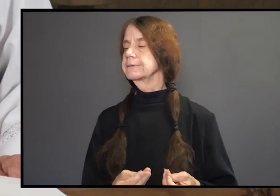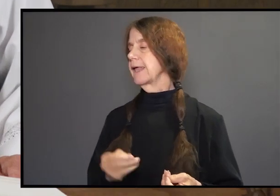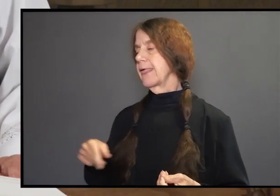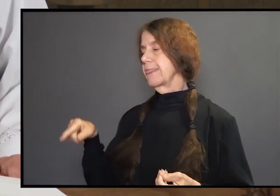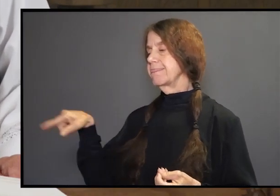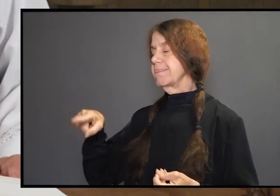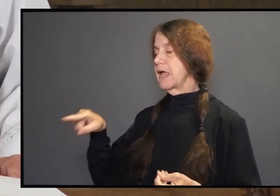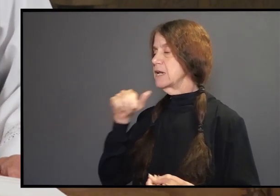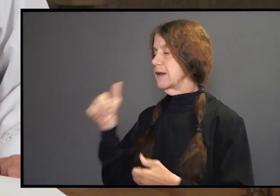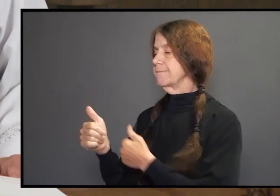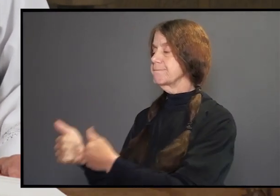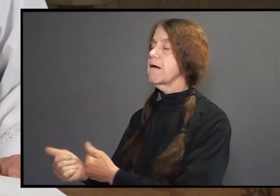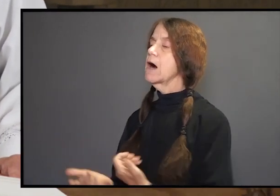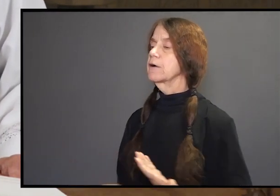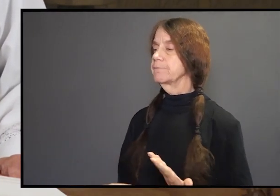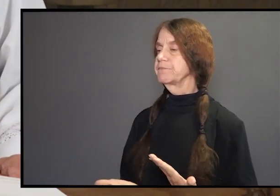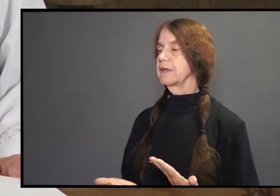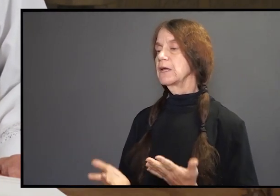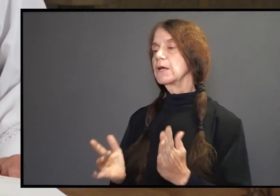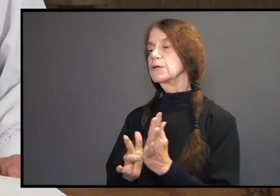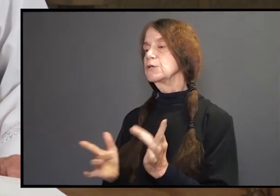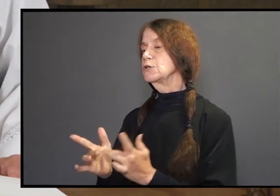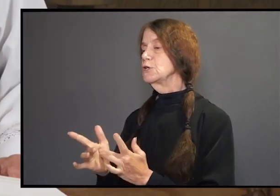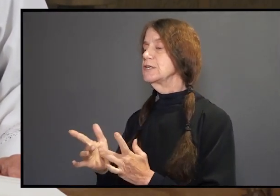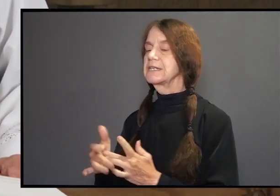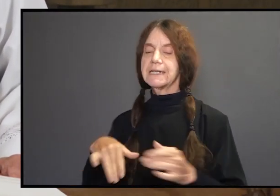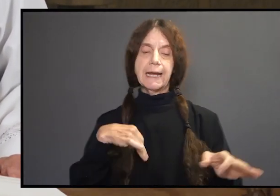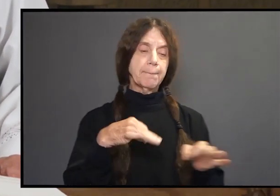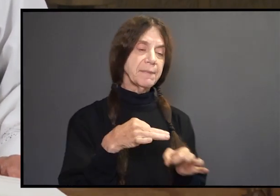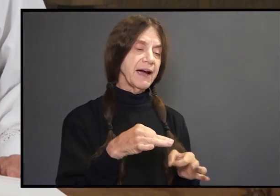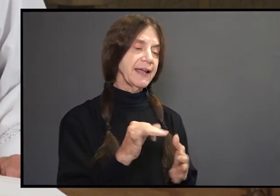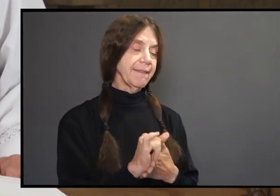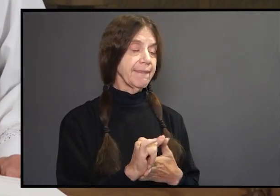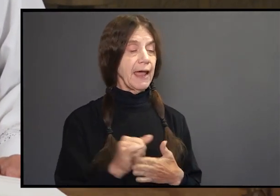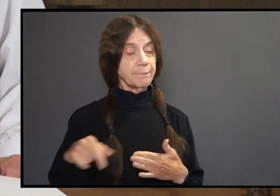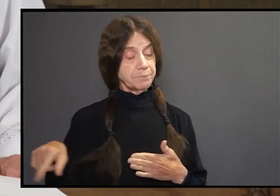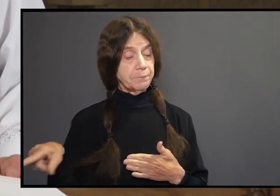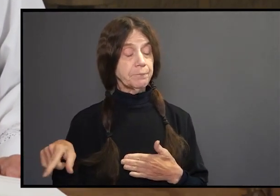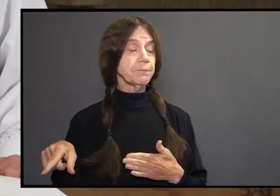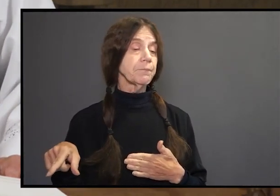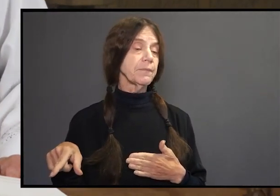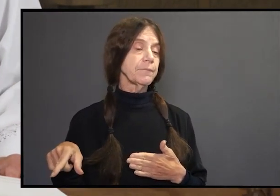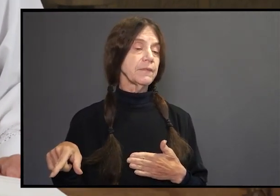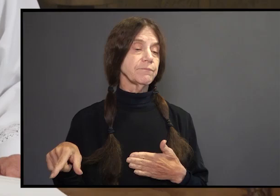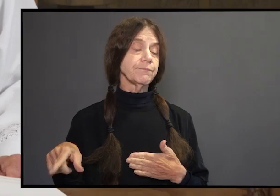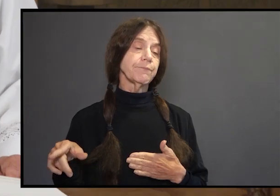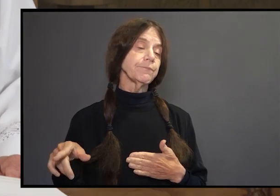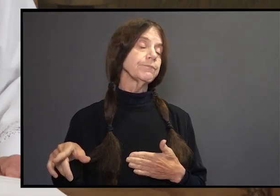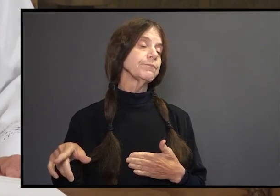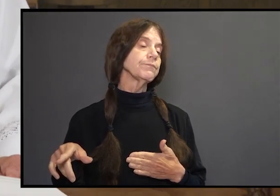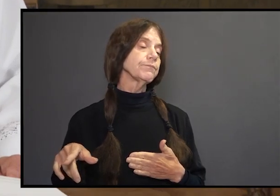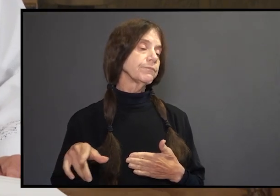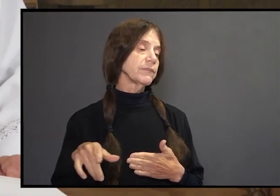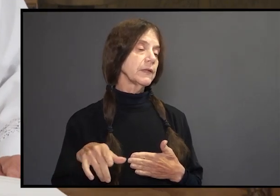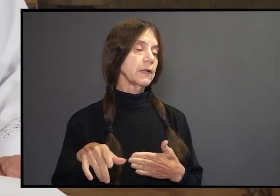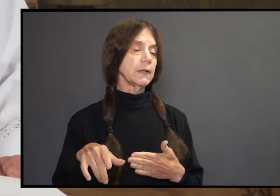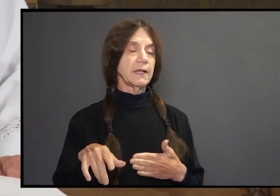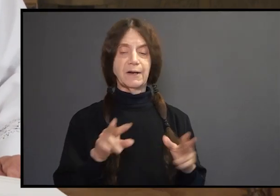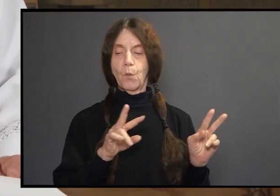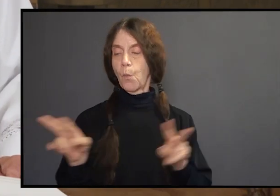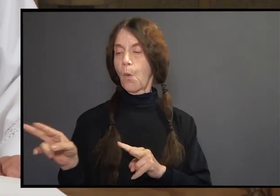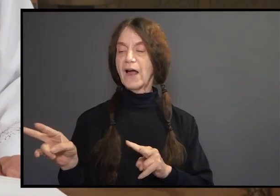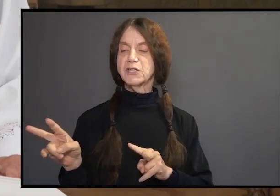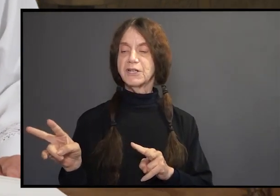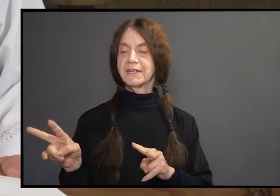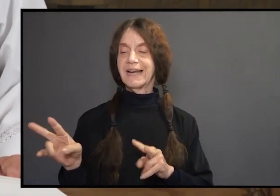game. Instead of bowing to their demands, he explained Scripture to them. Jesus explains that the observance